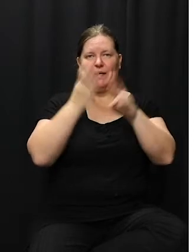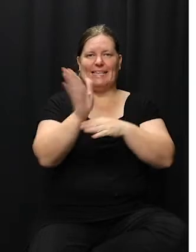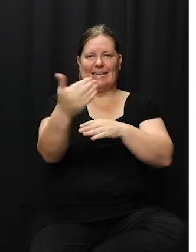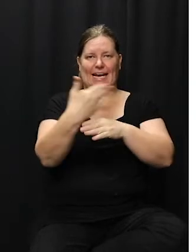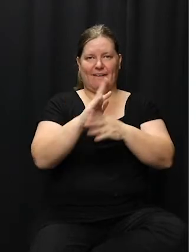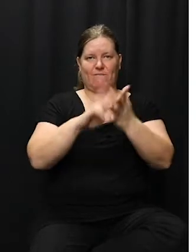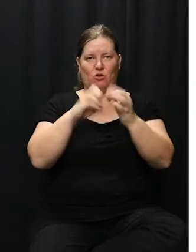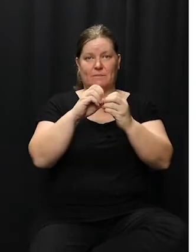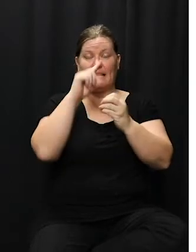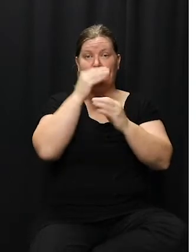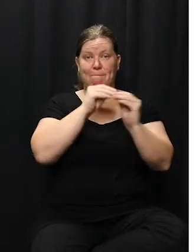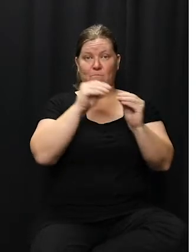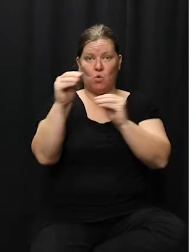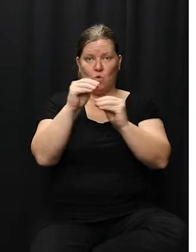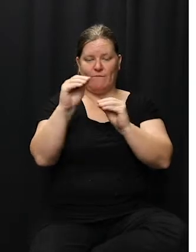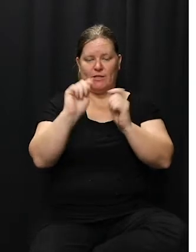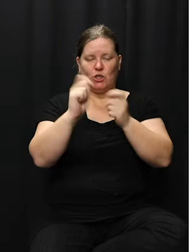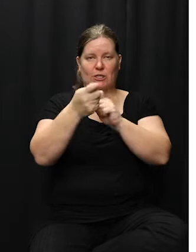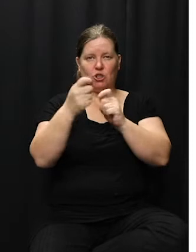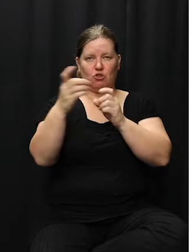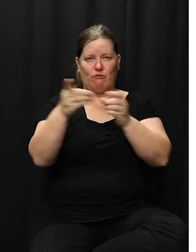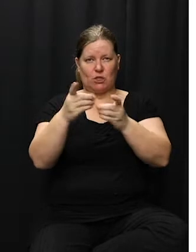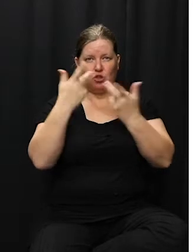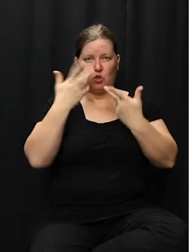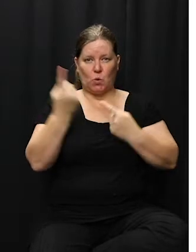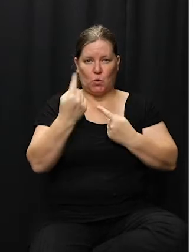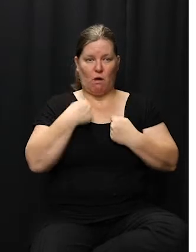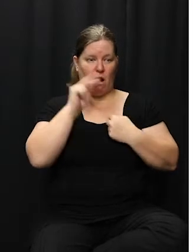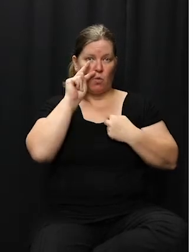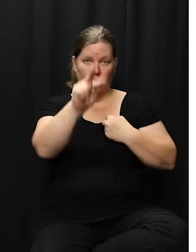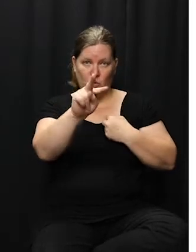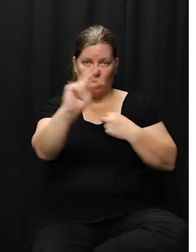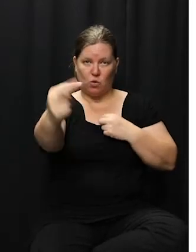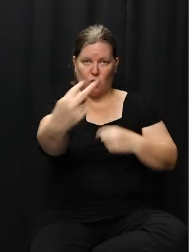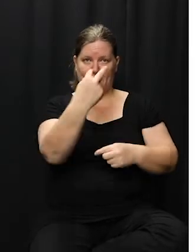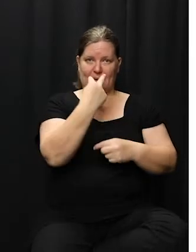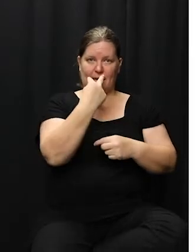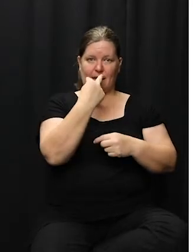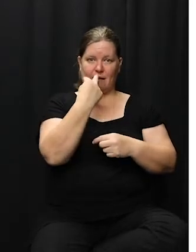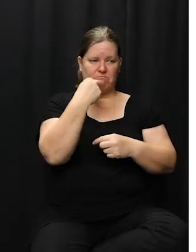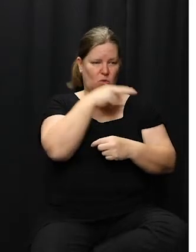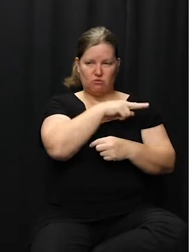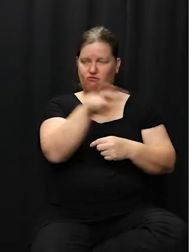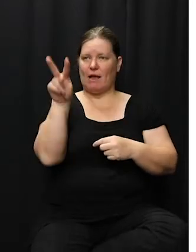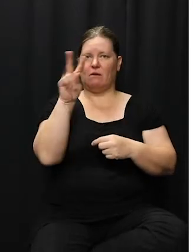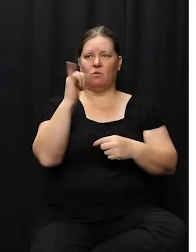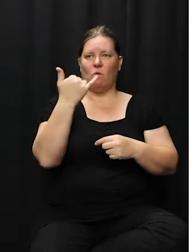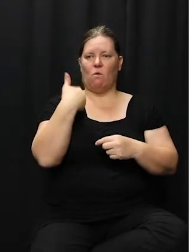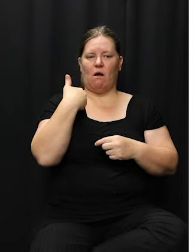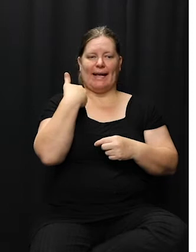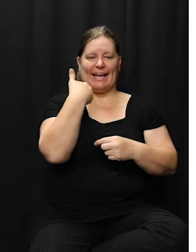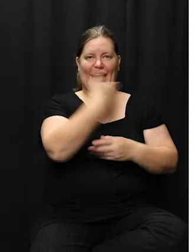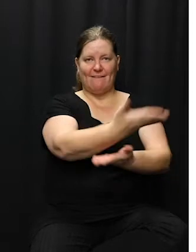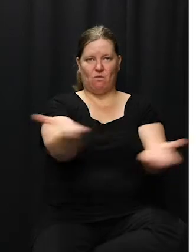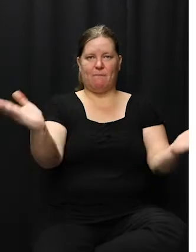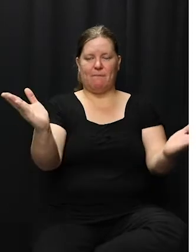signs: indicating verbs, which move or change direction to show who, like I looked at you, you looked at me, we looked around,